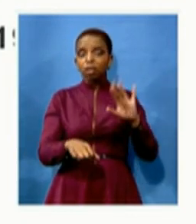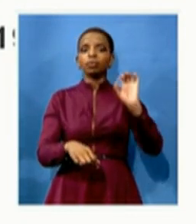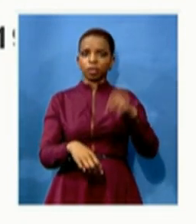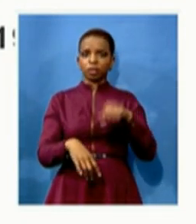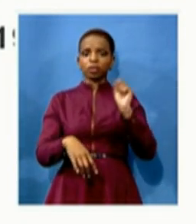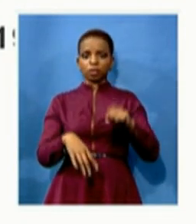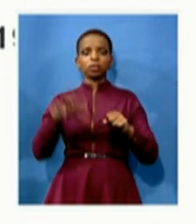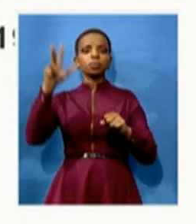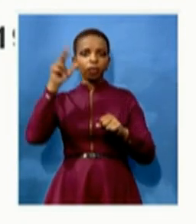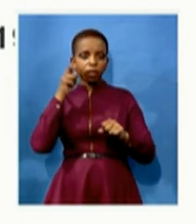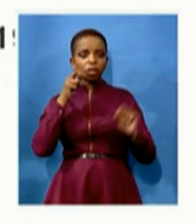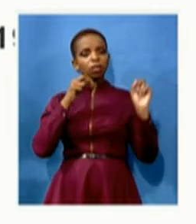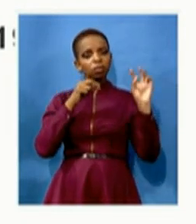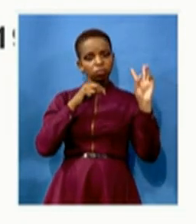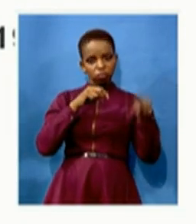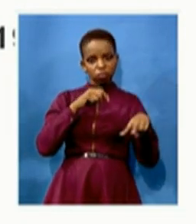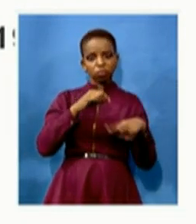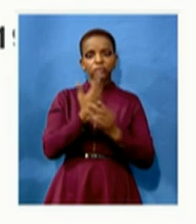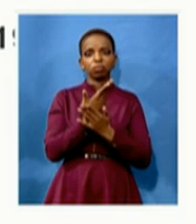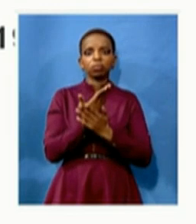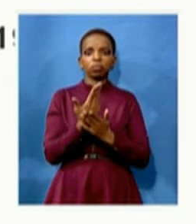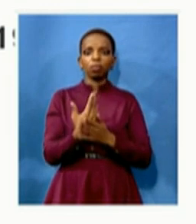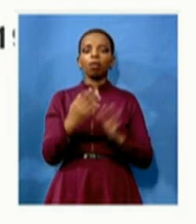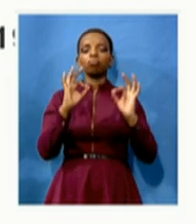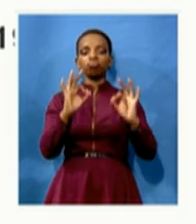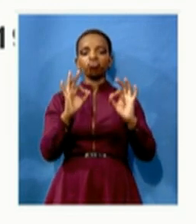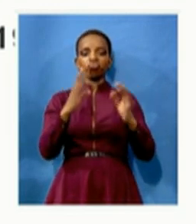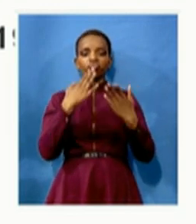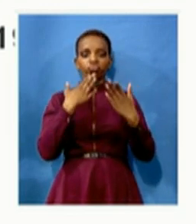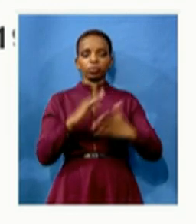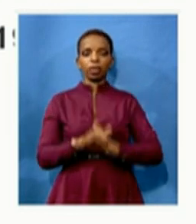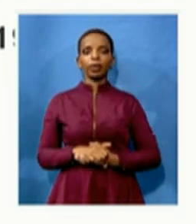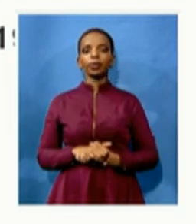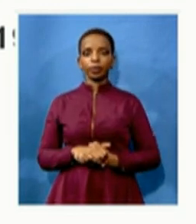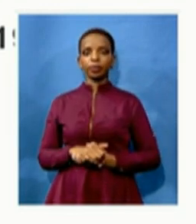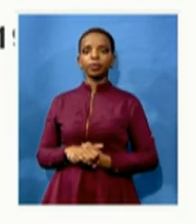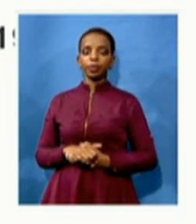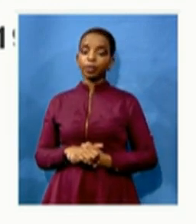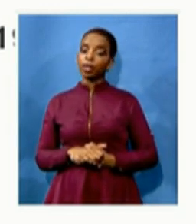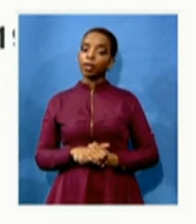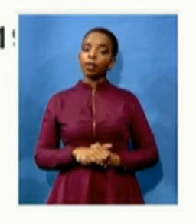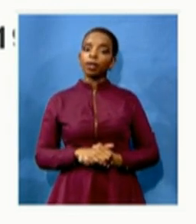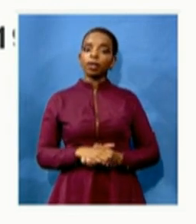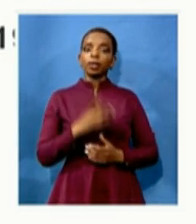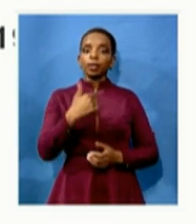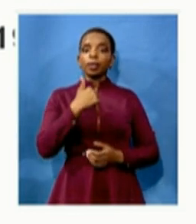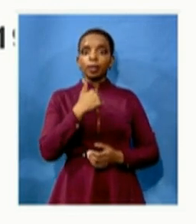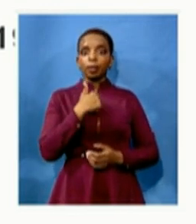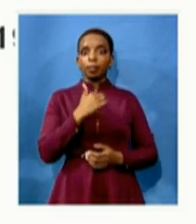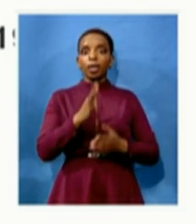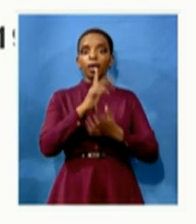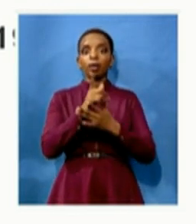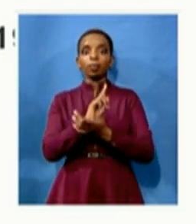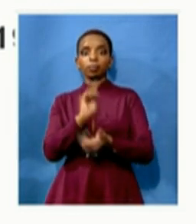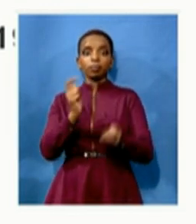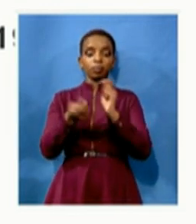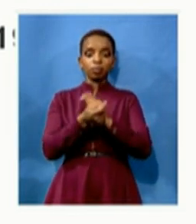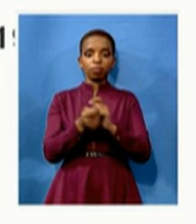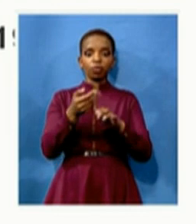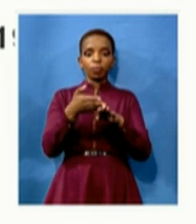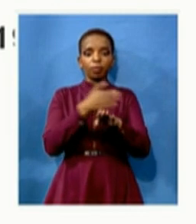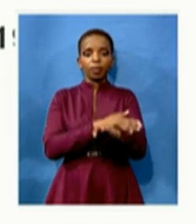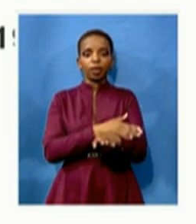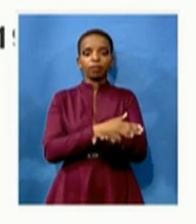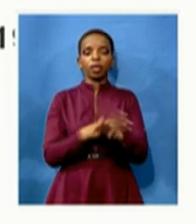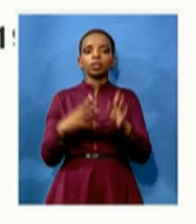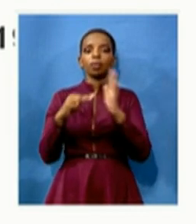thank you. So I'm going to have a bit of a change of pace to the previous models. The previous models have all been